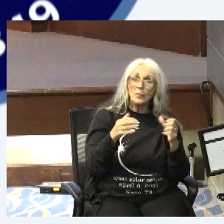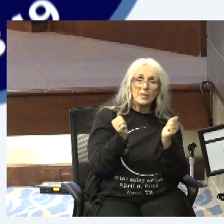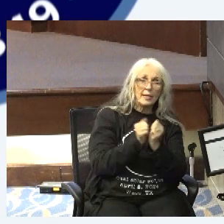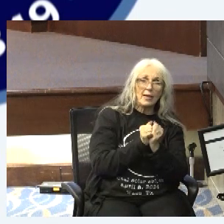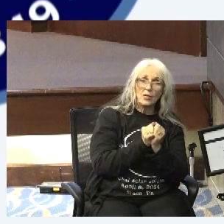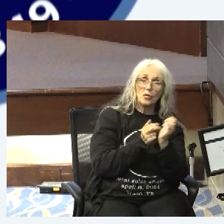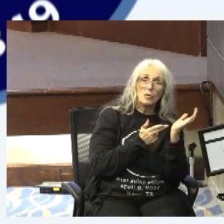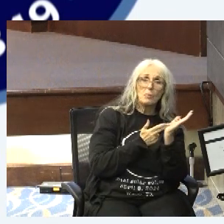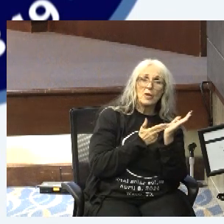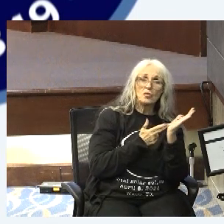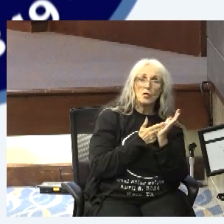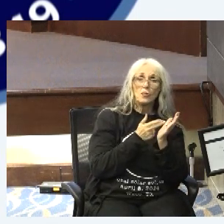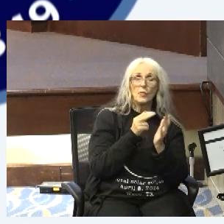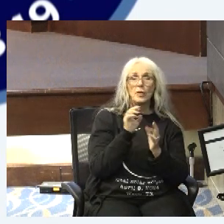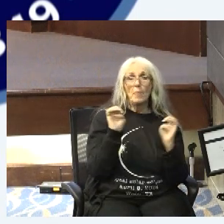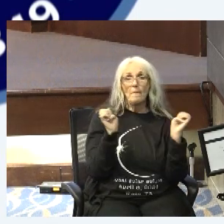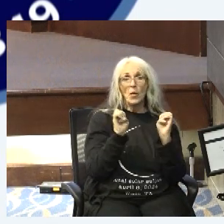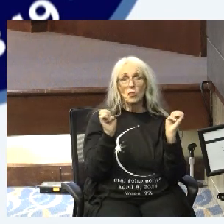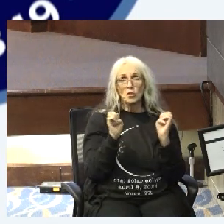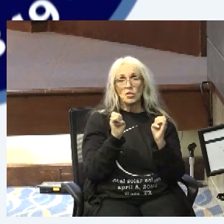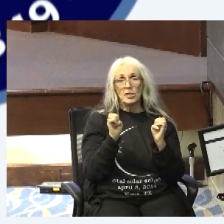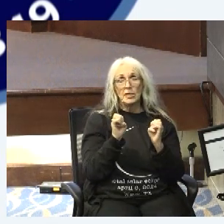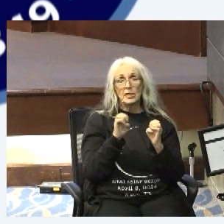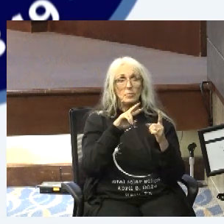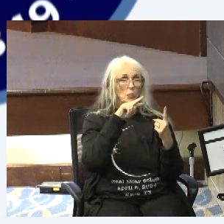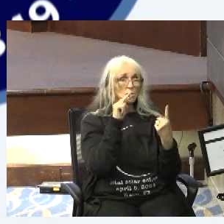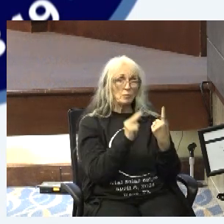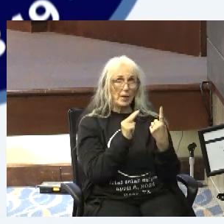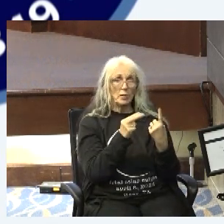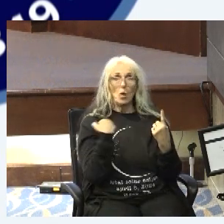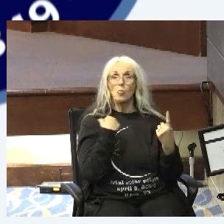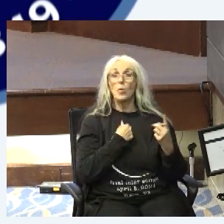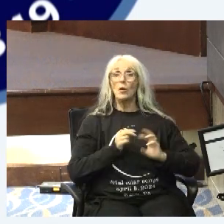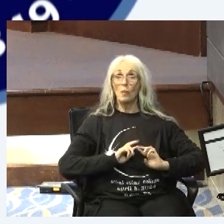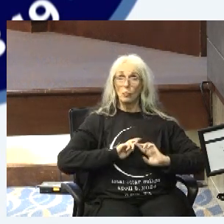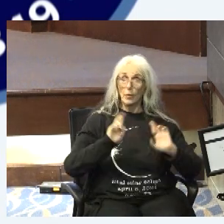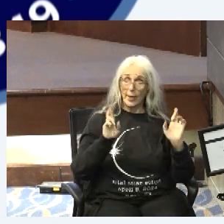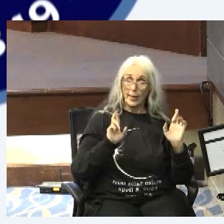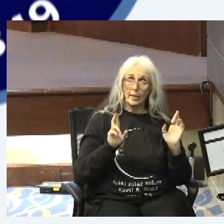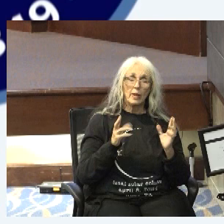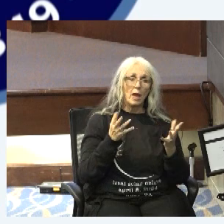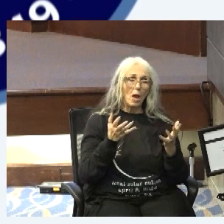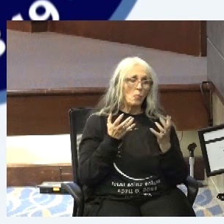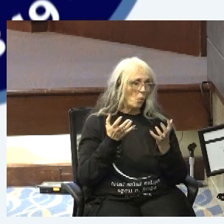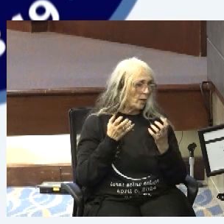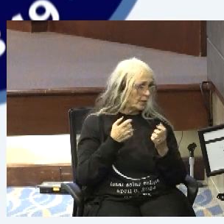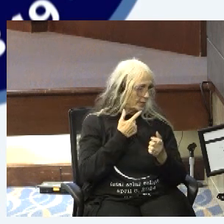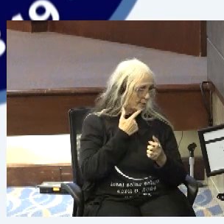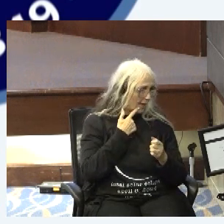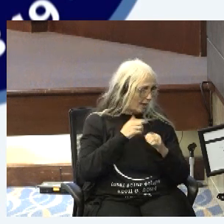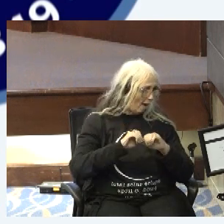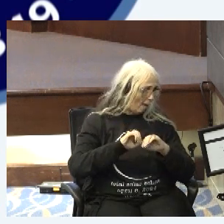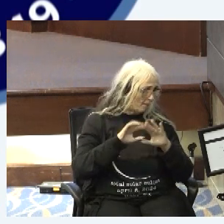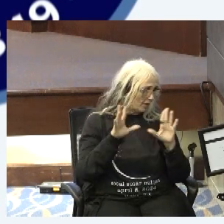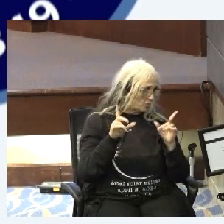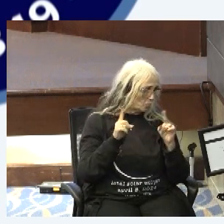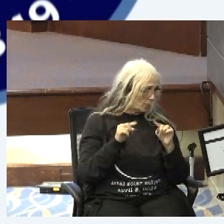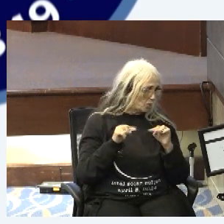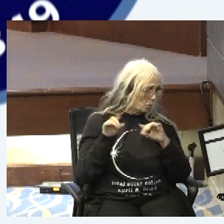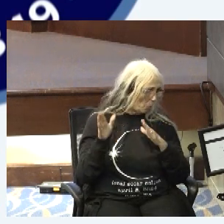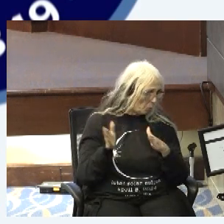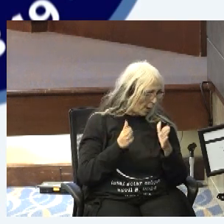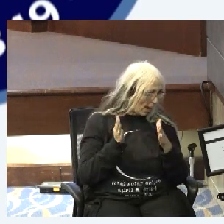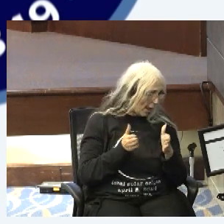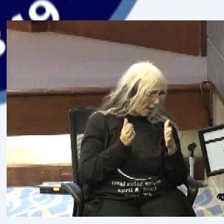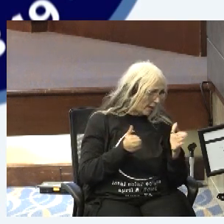that from an emergency action standpoint, we're ready to go. I want to hit on, obviously, when you're doing the planning